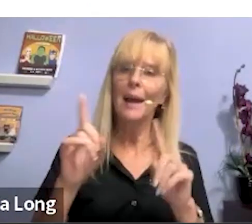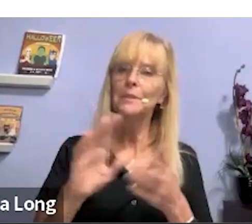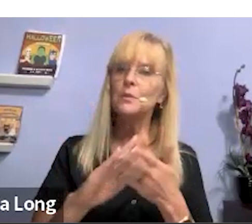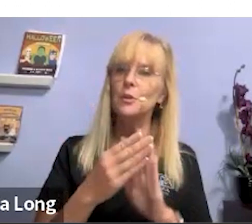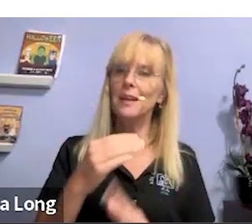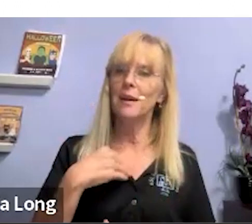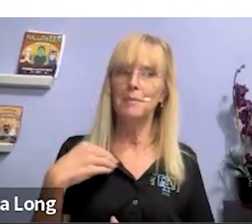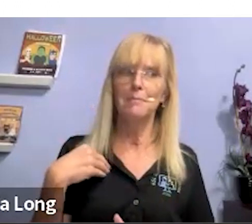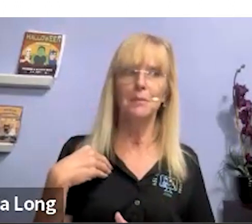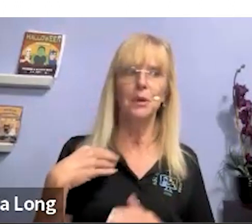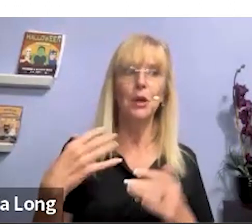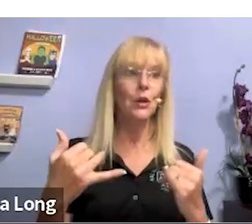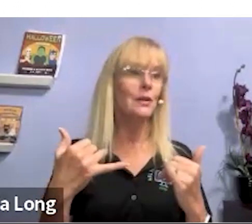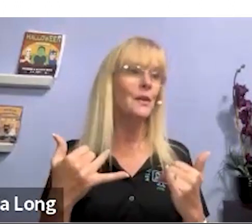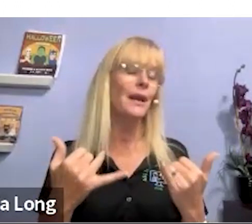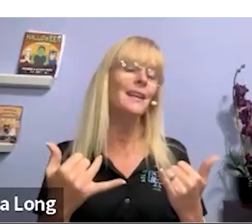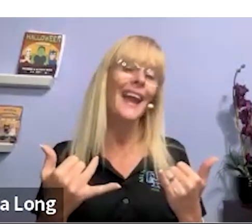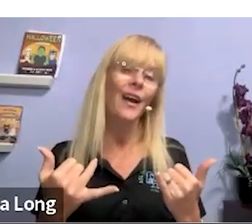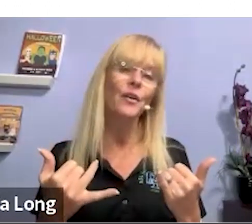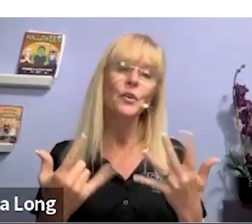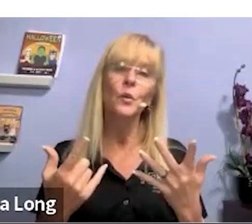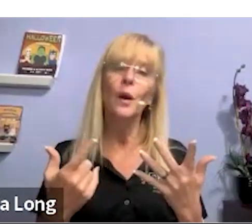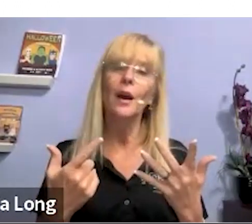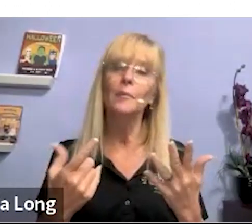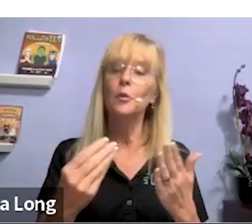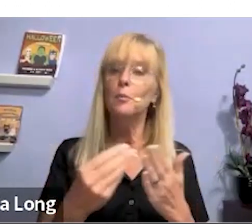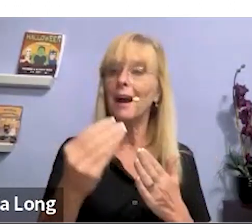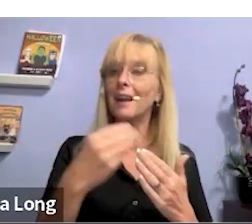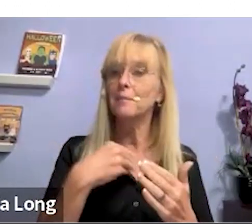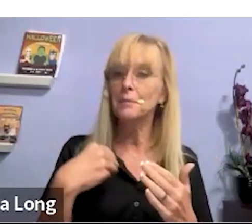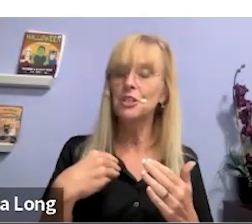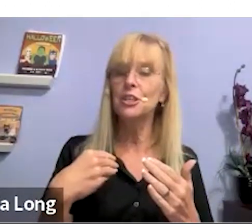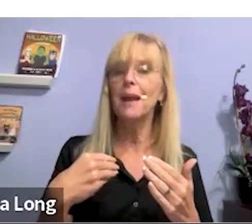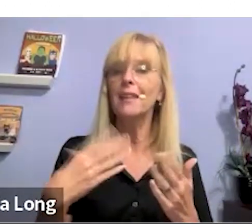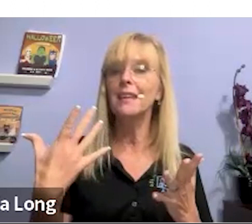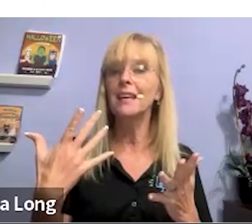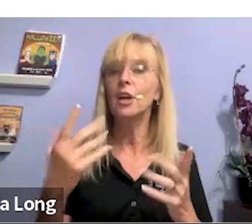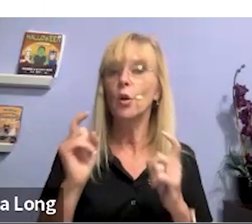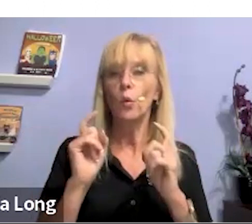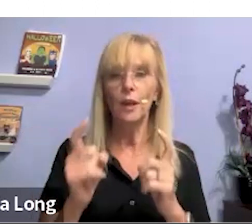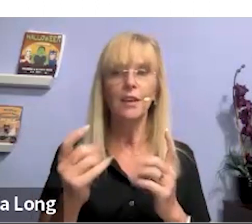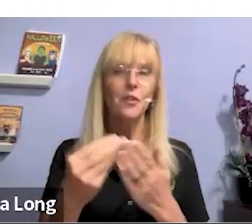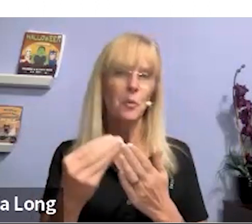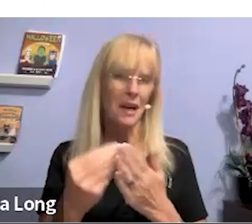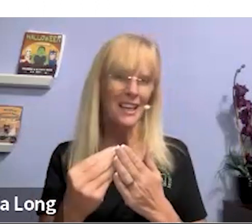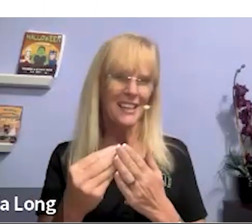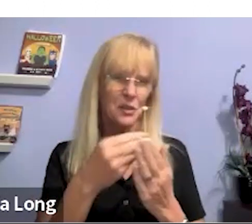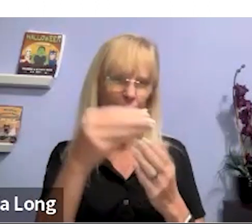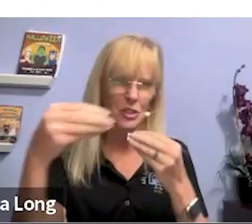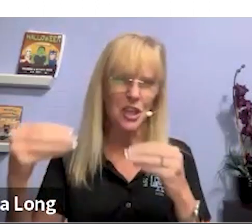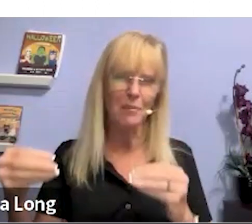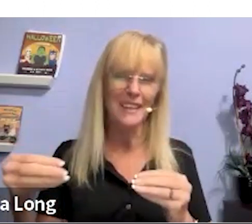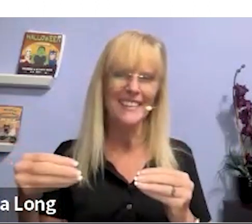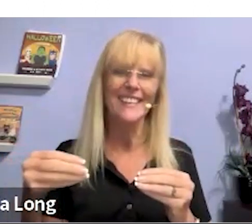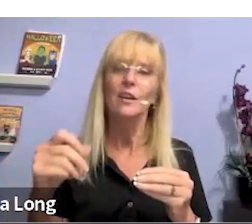And what happens when you become a member? Currently, right now, you buy a membership and then we give you money to